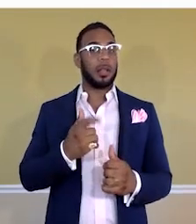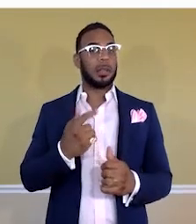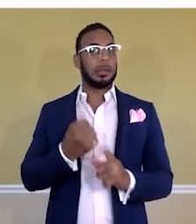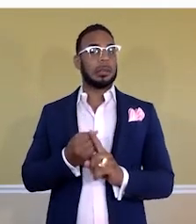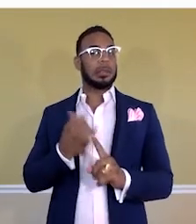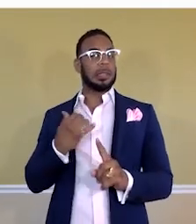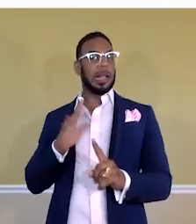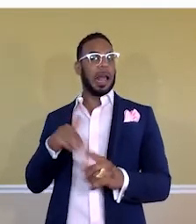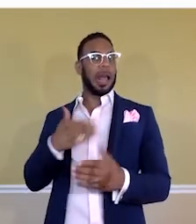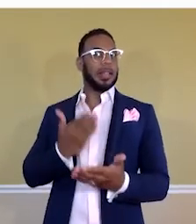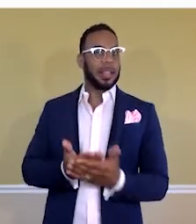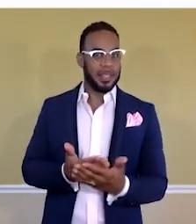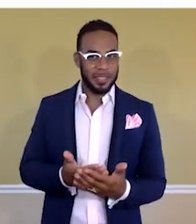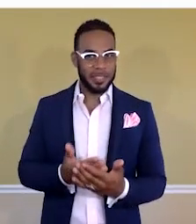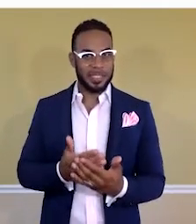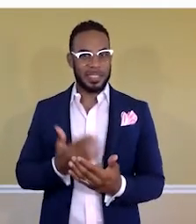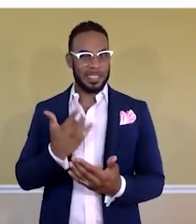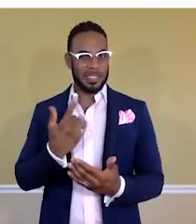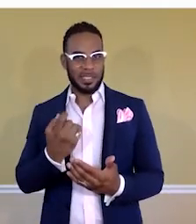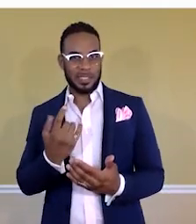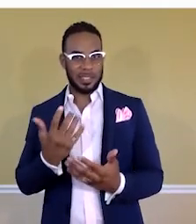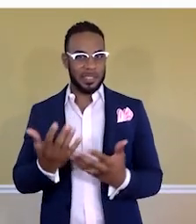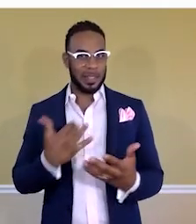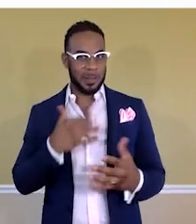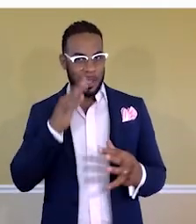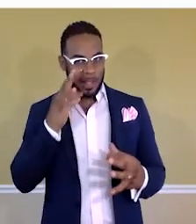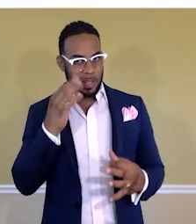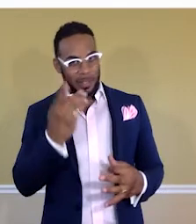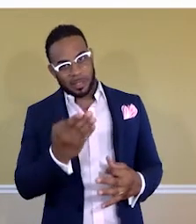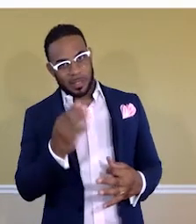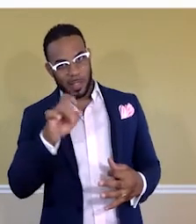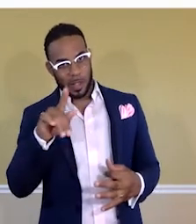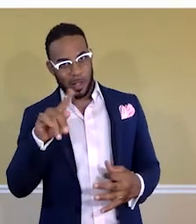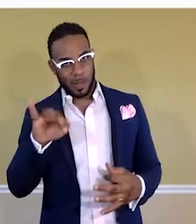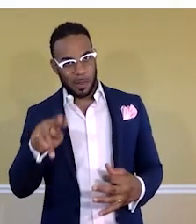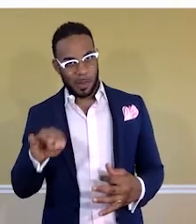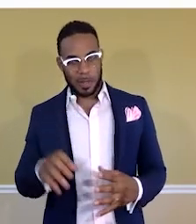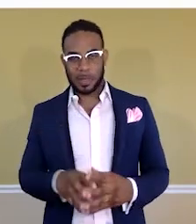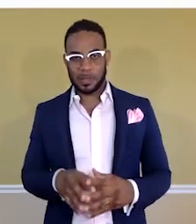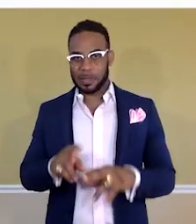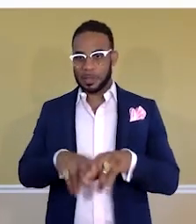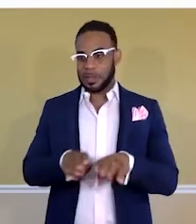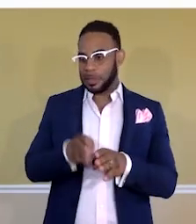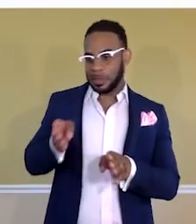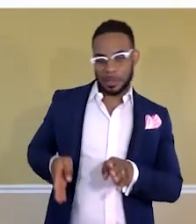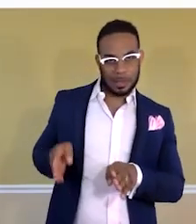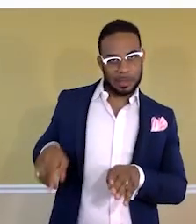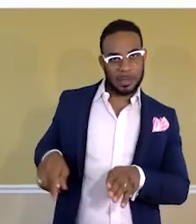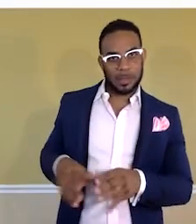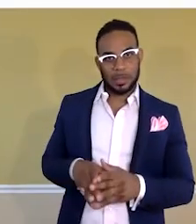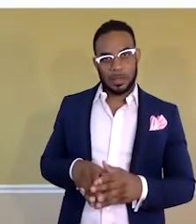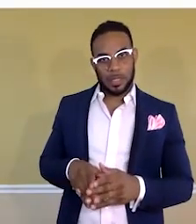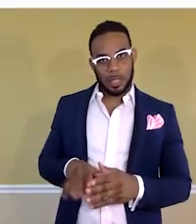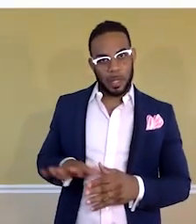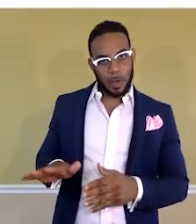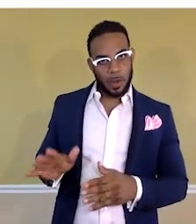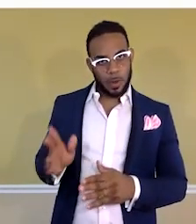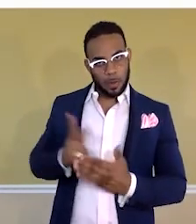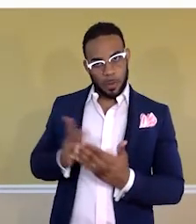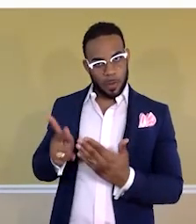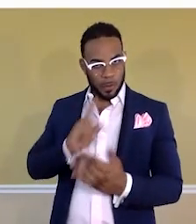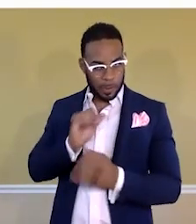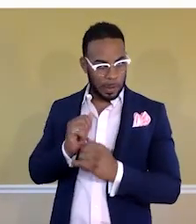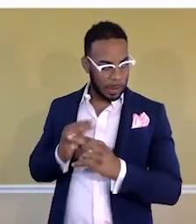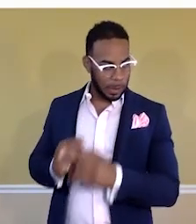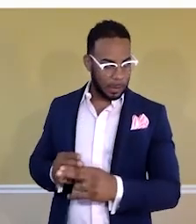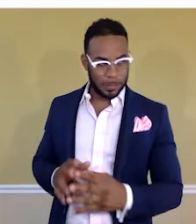how I got here, with a little gif of my cat Coltrane sitting next to me, per programming, as I like to